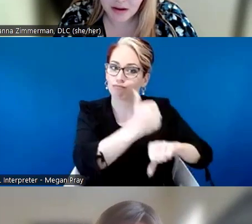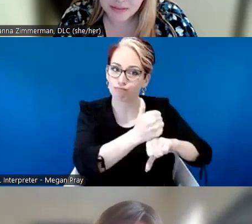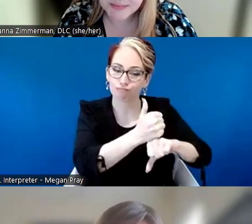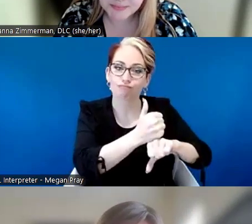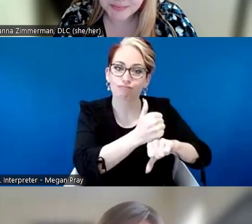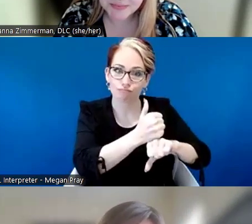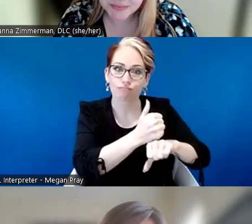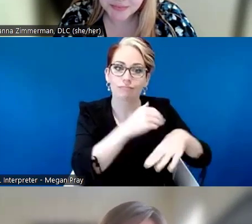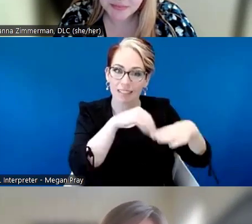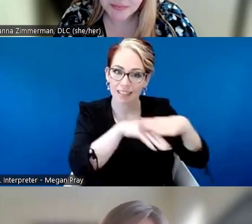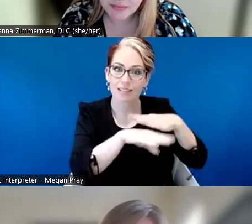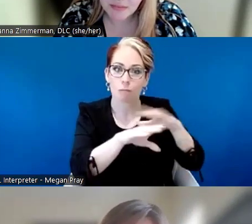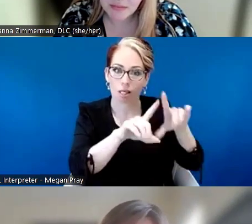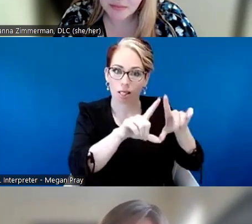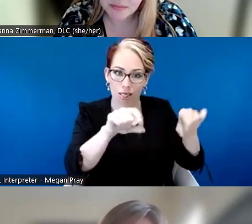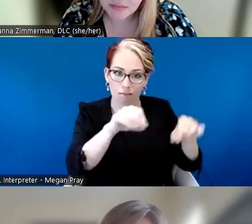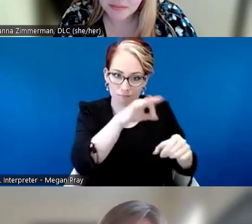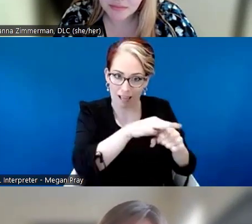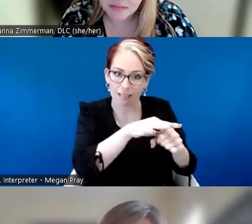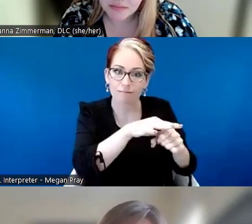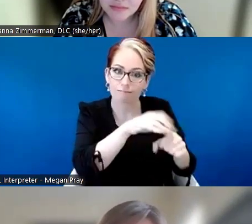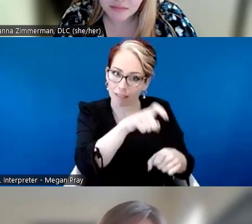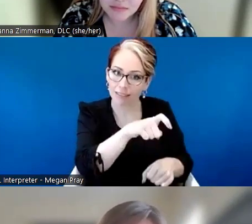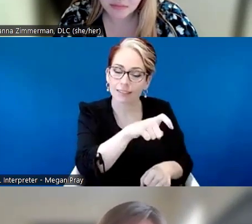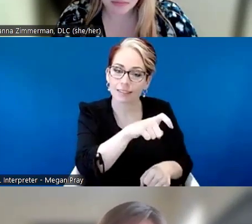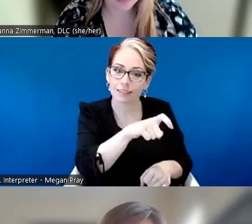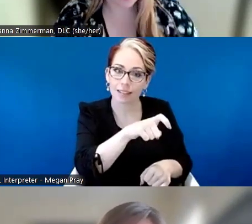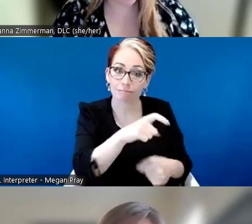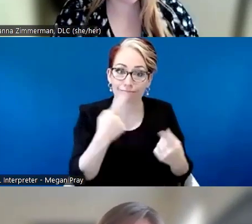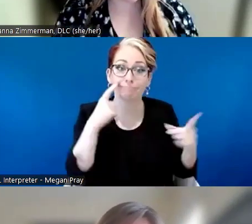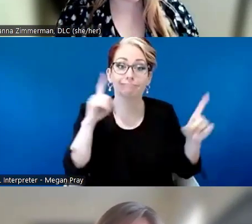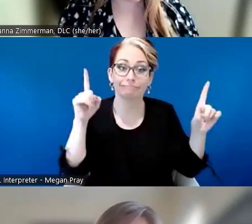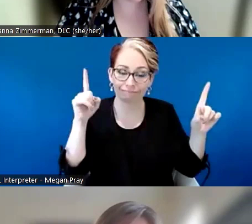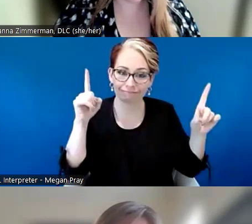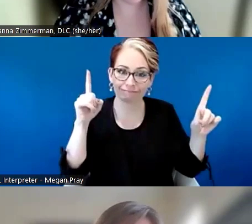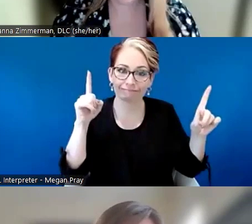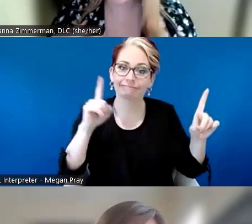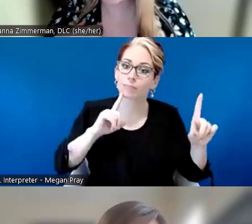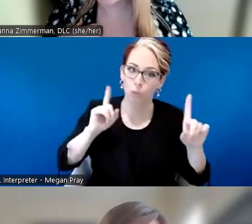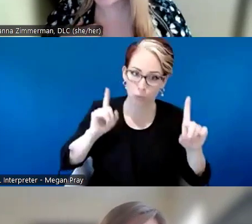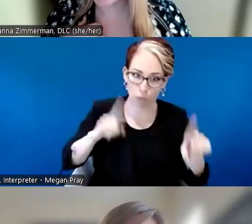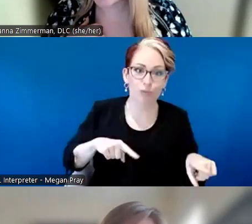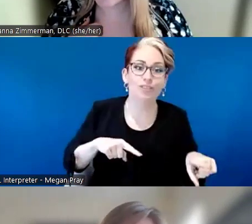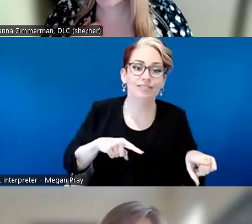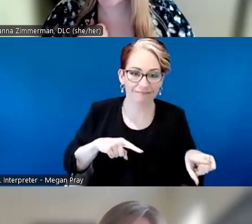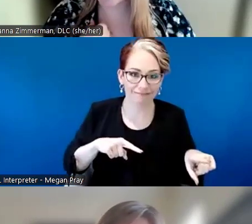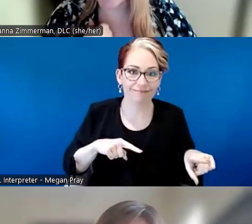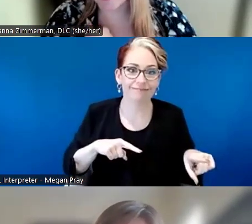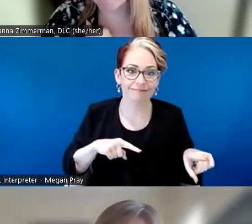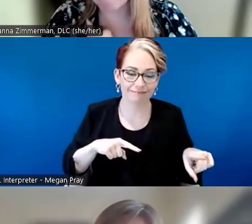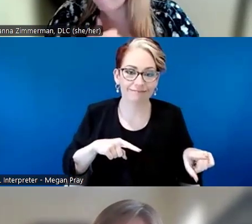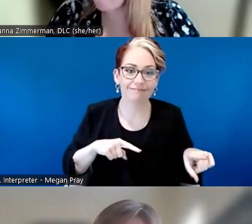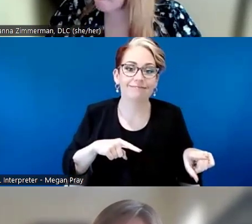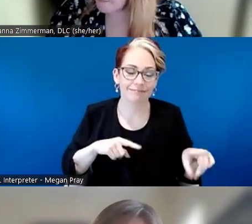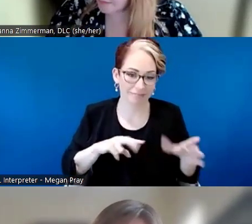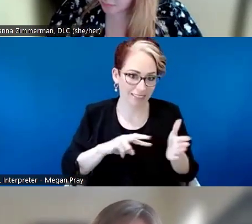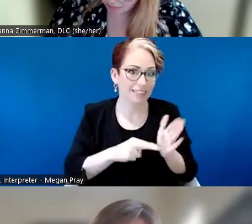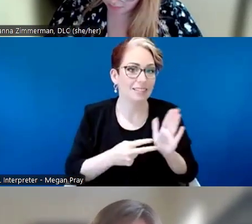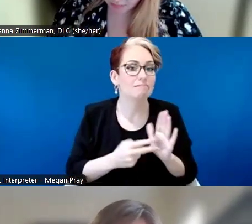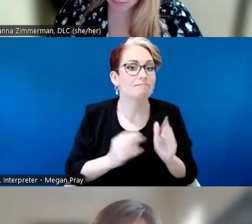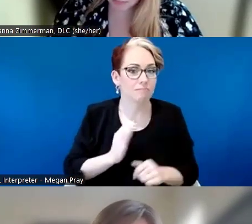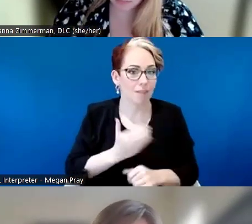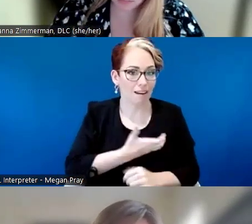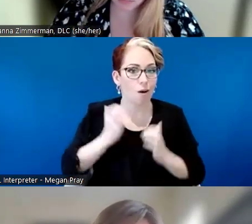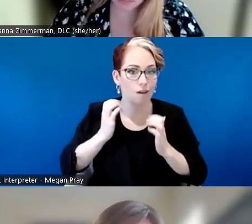process. And we successfully got an order that allowed for our clients and our